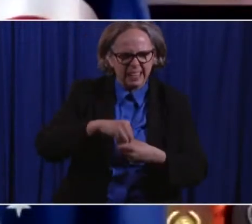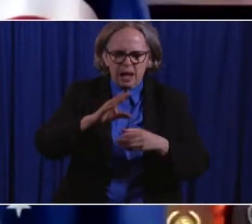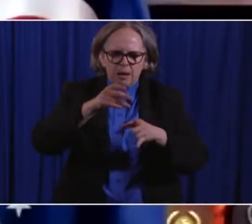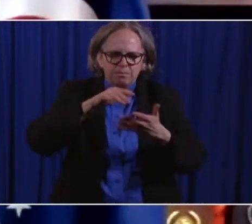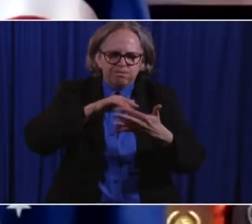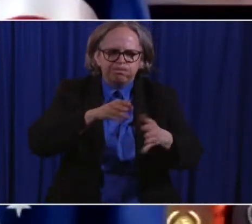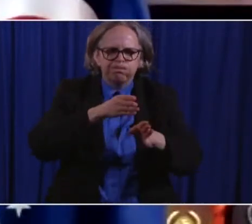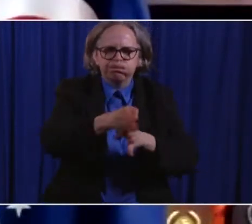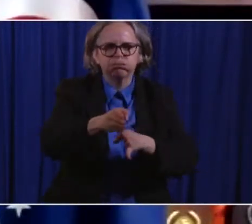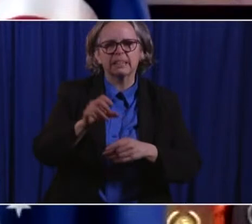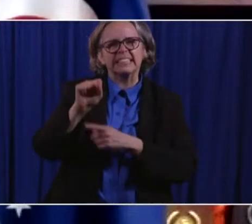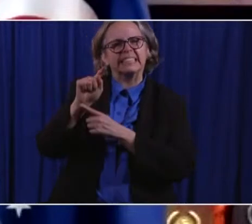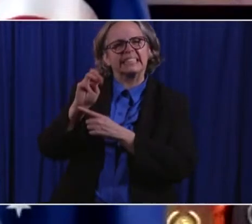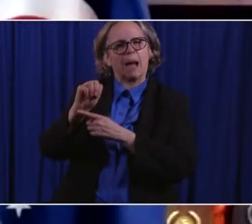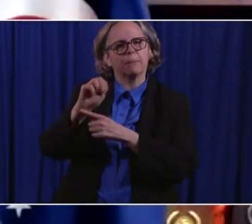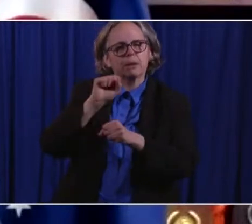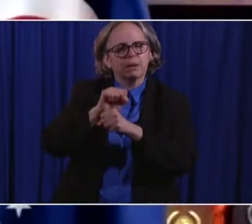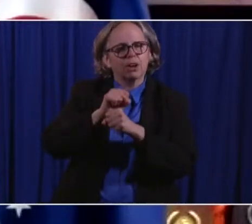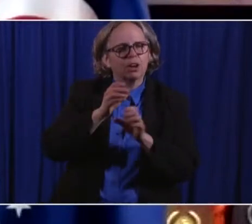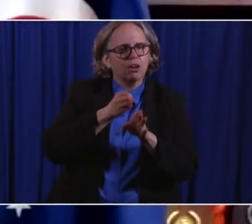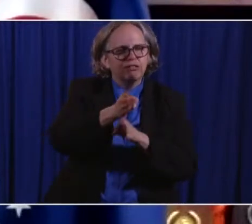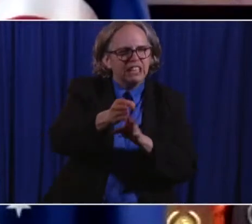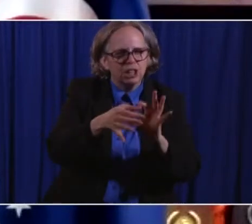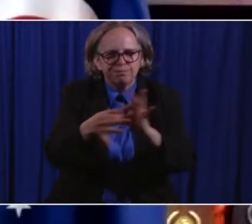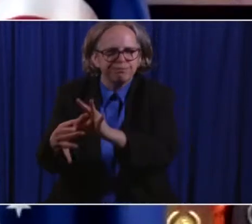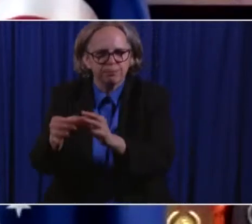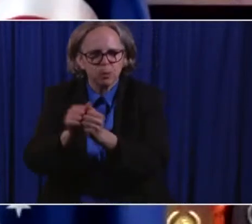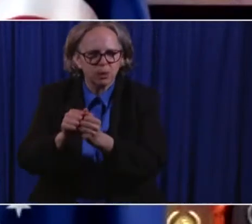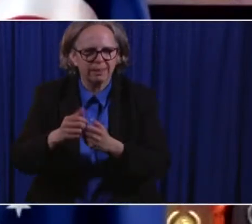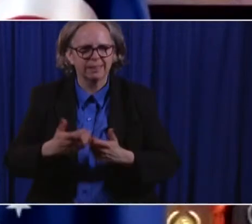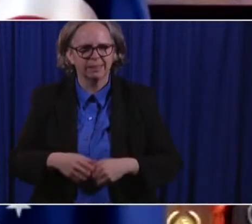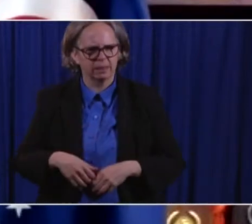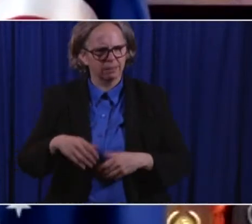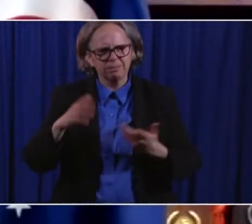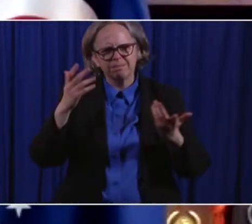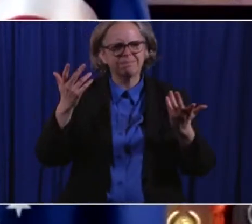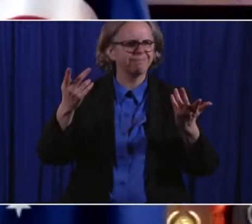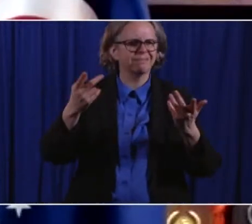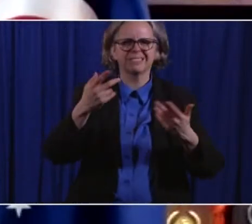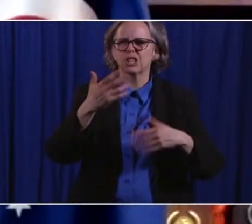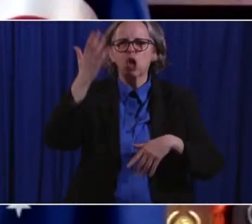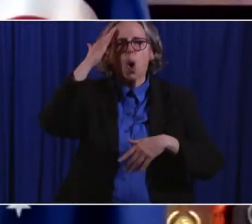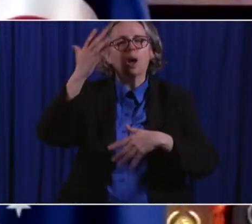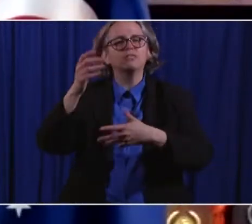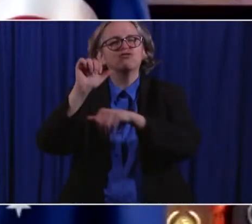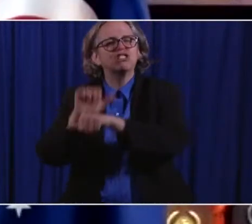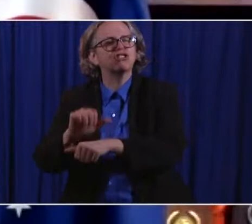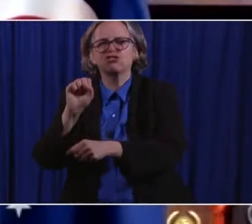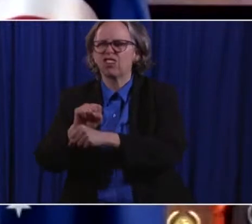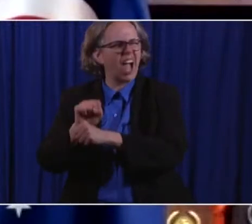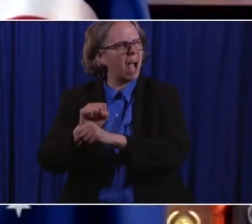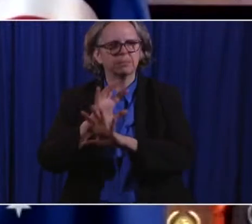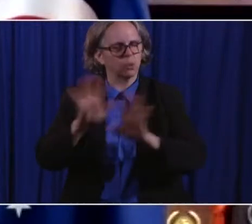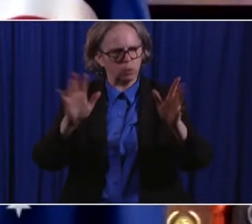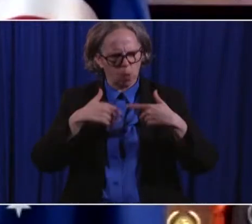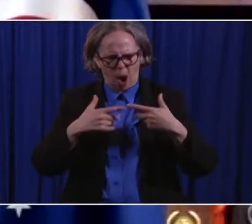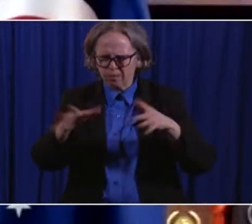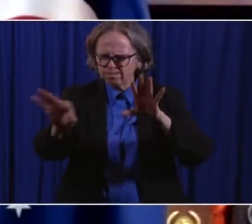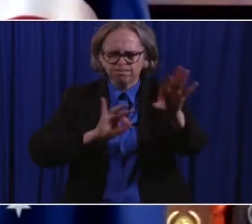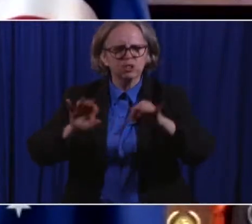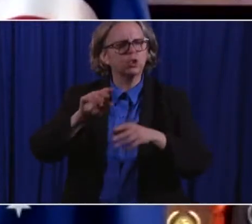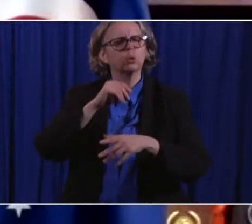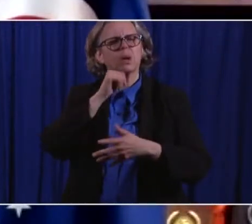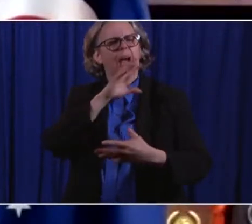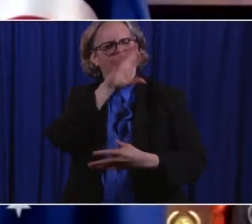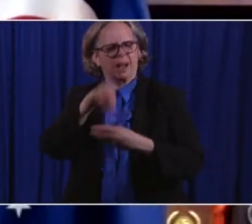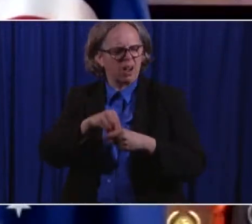program is on non-traditional STEM students, because to hit the numbers that we need to hit to get more STEM graduates,